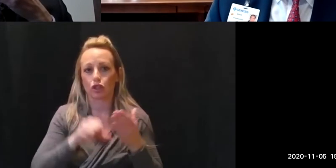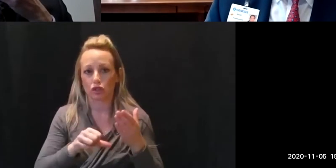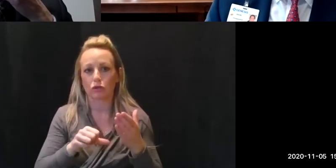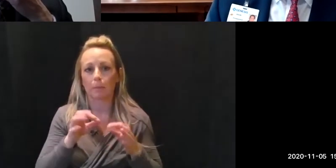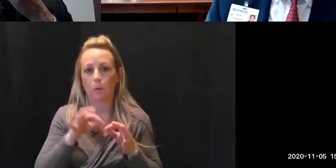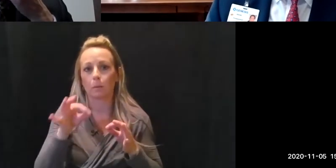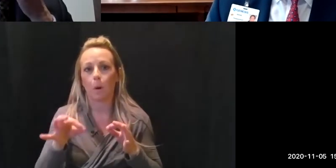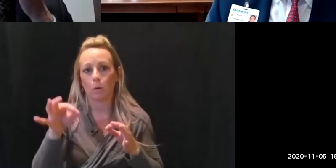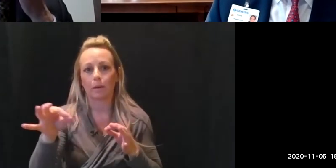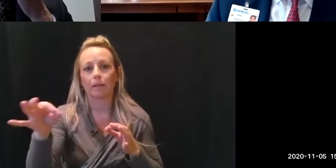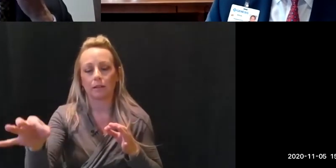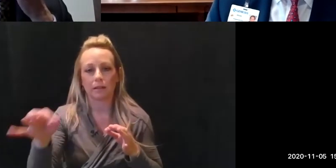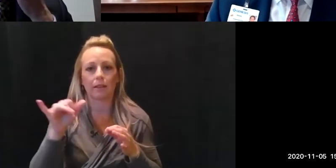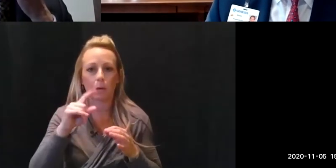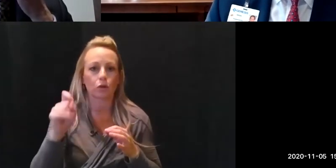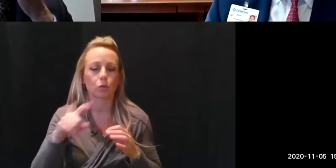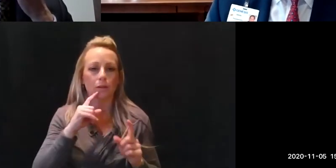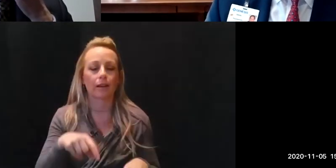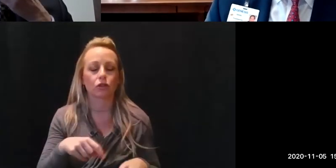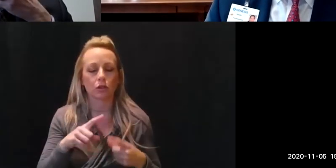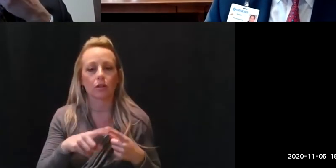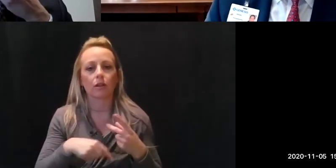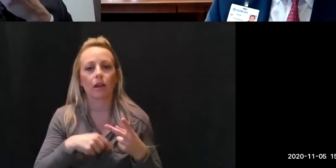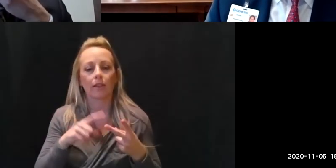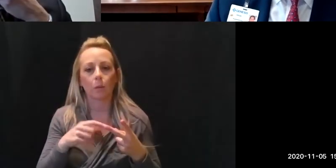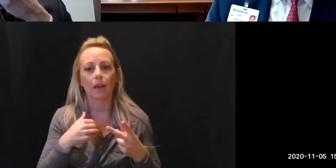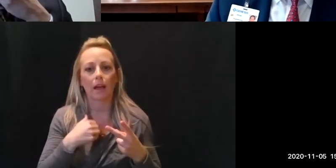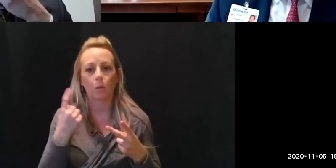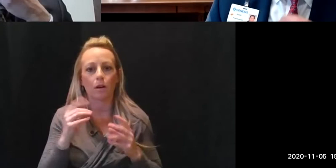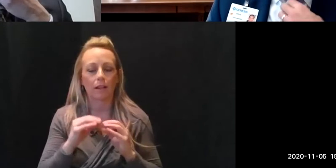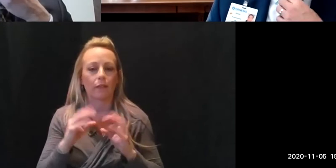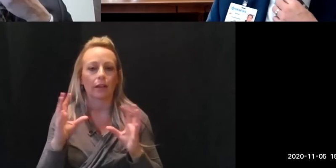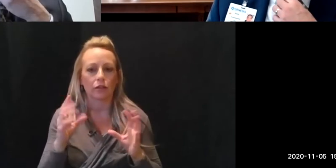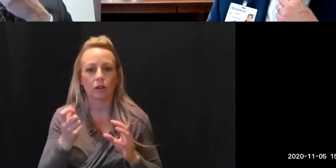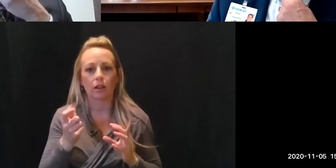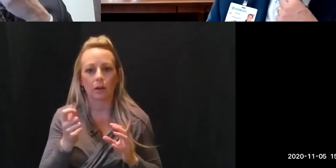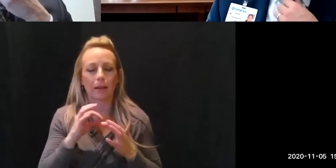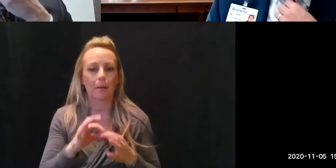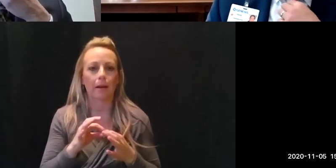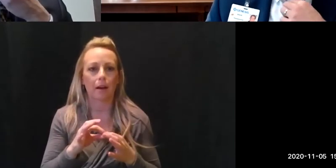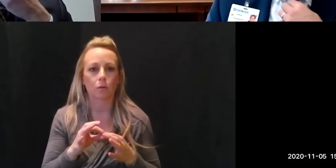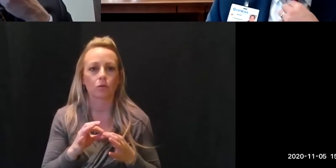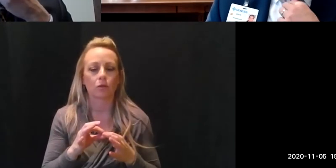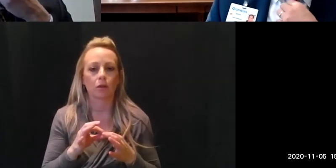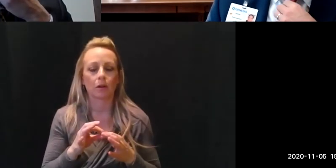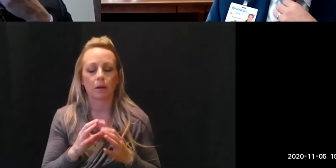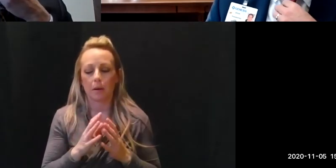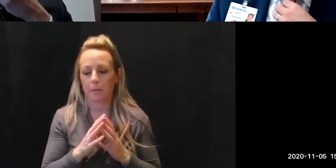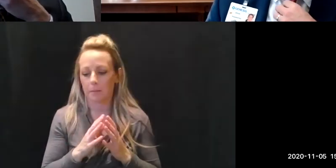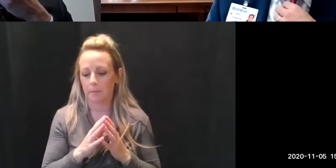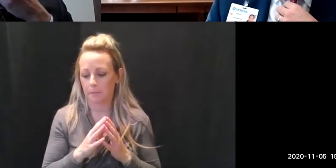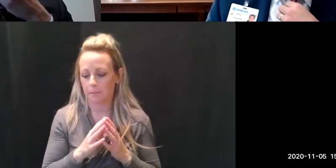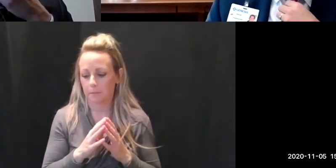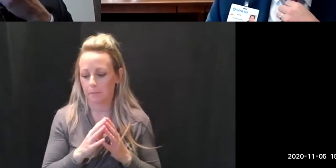addressed. So I think that question was answered there. And then we did have a little bit of clarification about the I